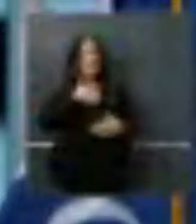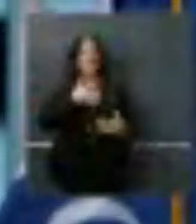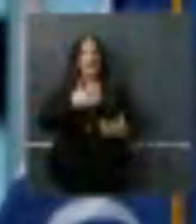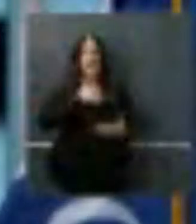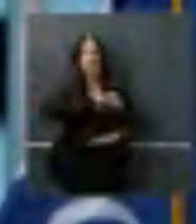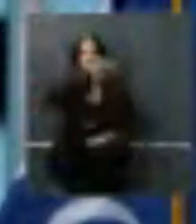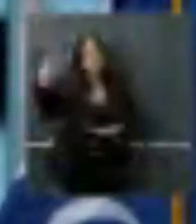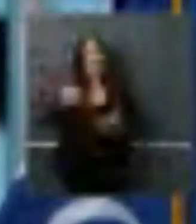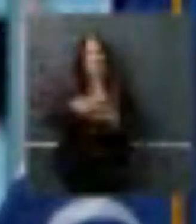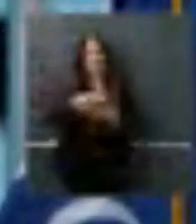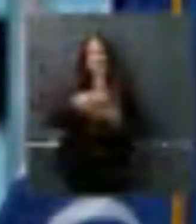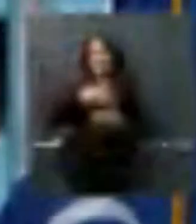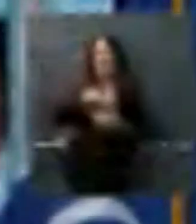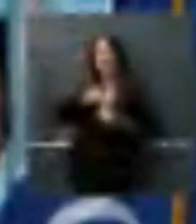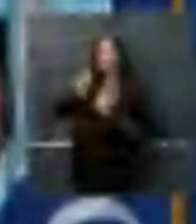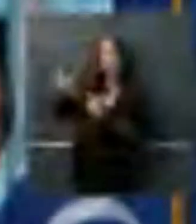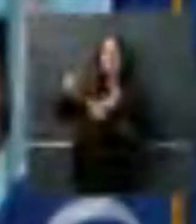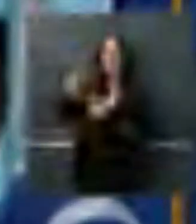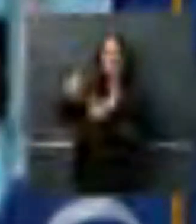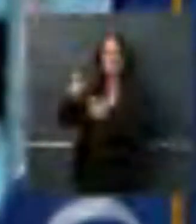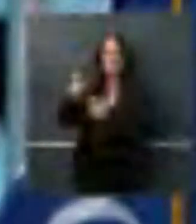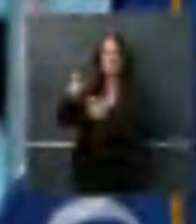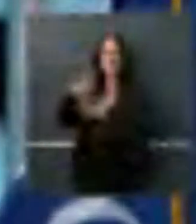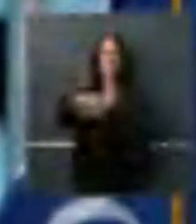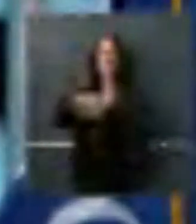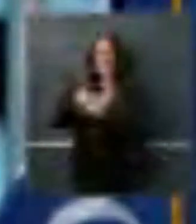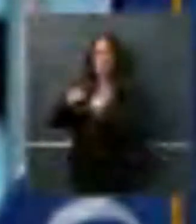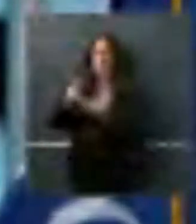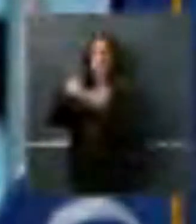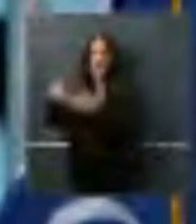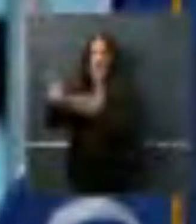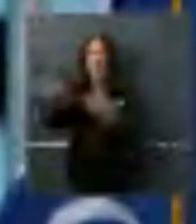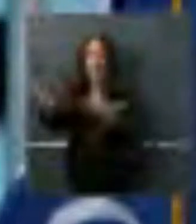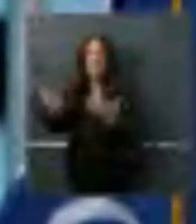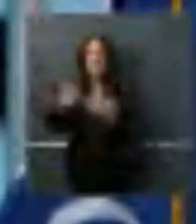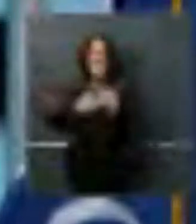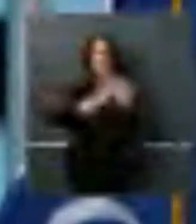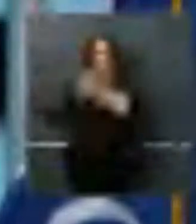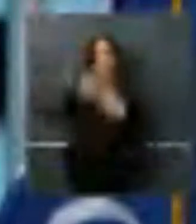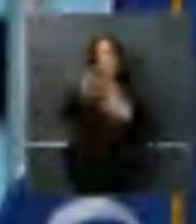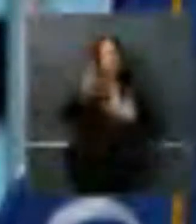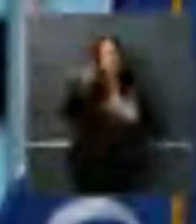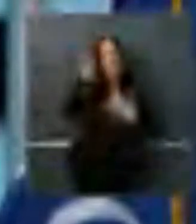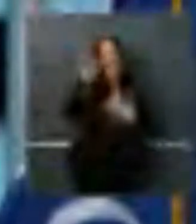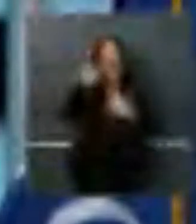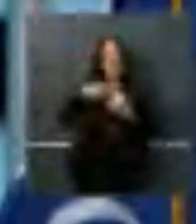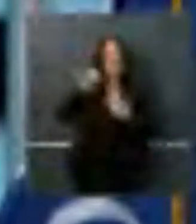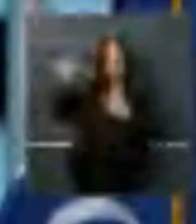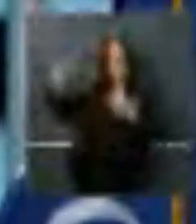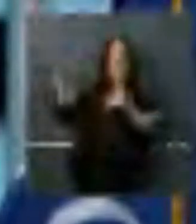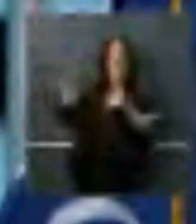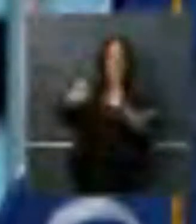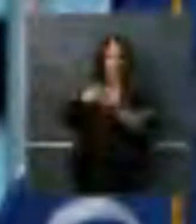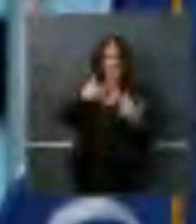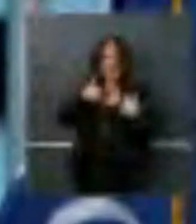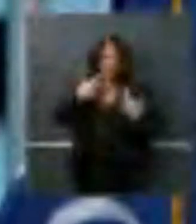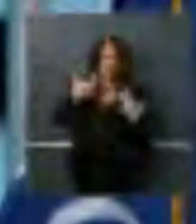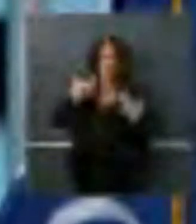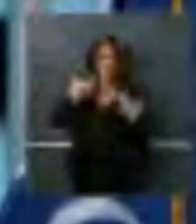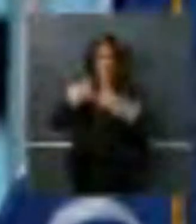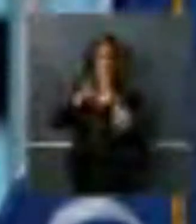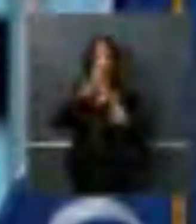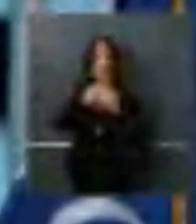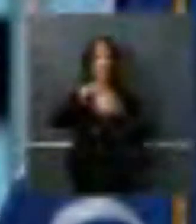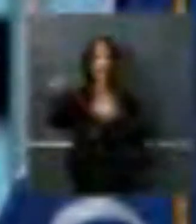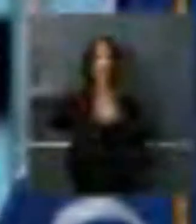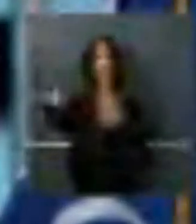you have any message for him? I haven't been silent, but we haven't had a chance to talk directly. I expressed similar sentiments that other governors